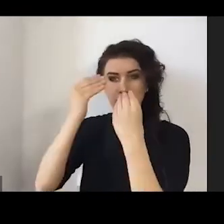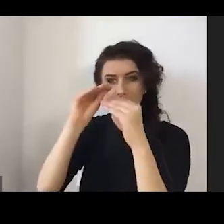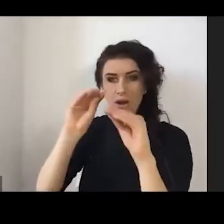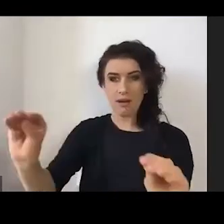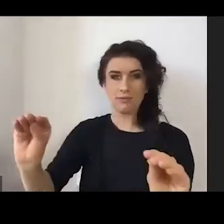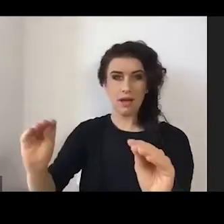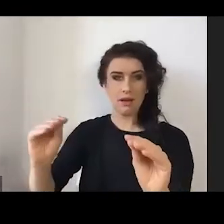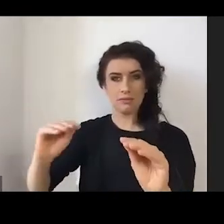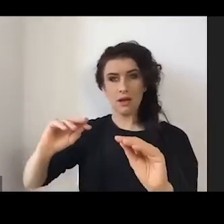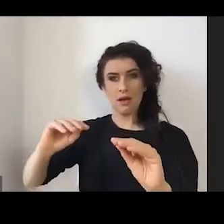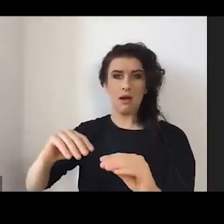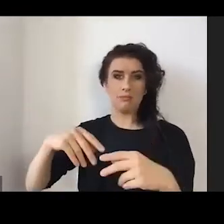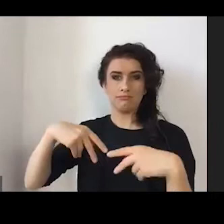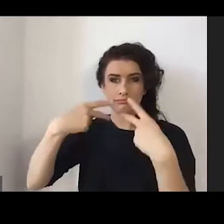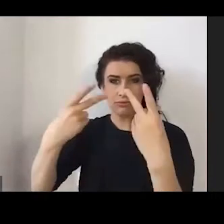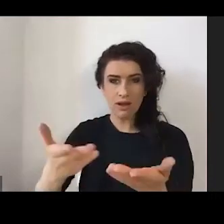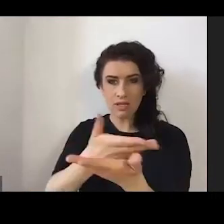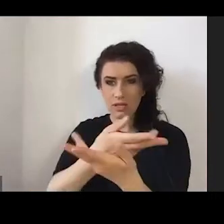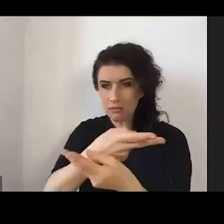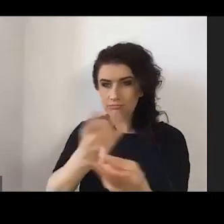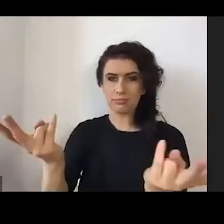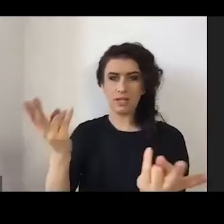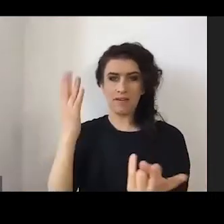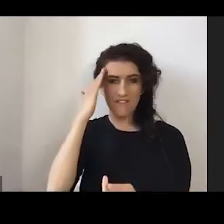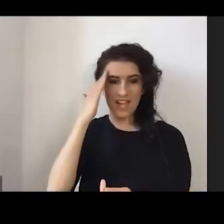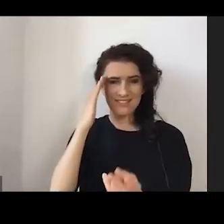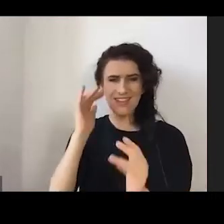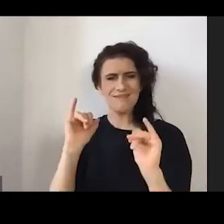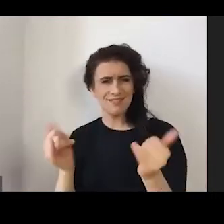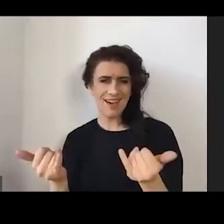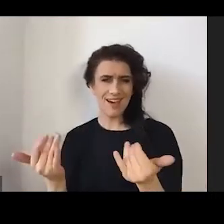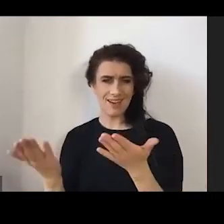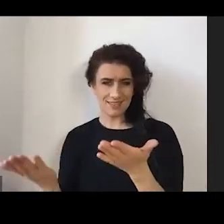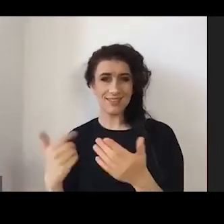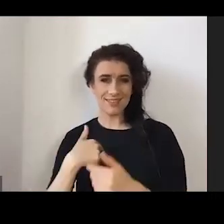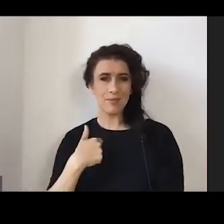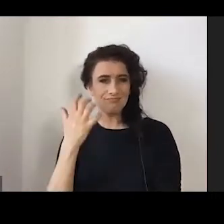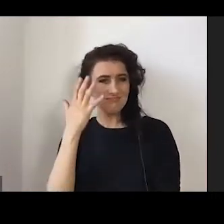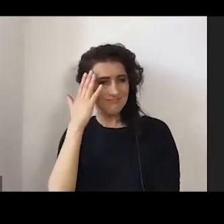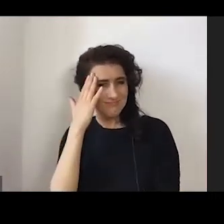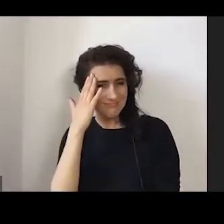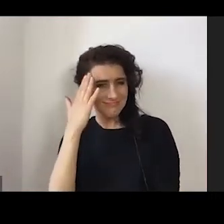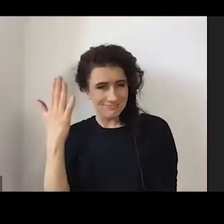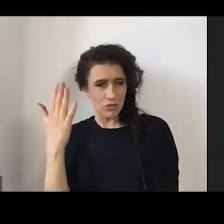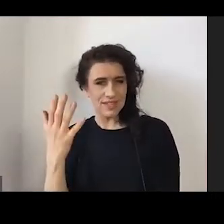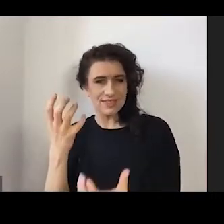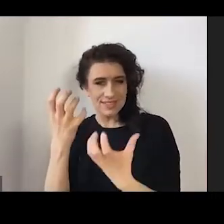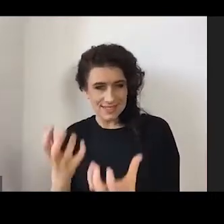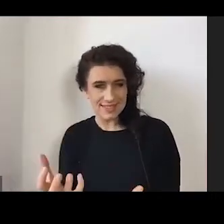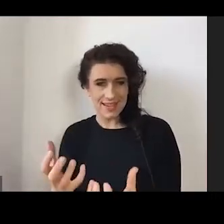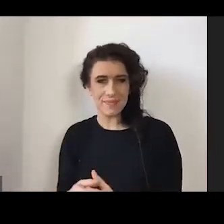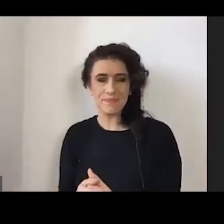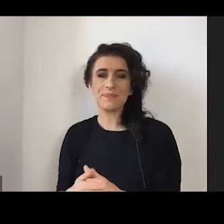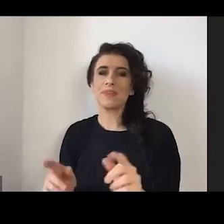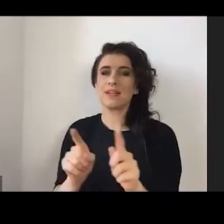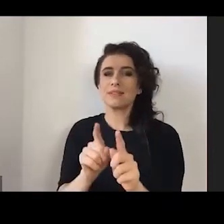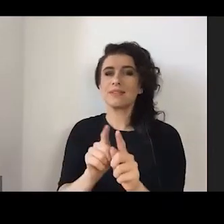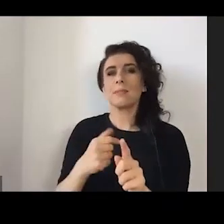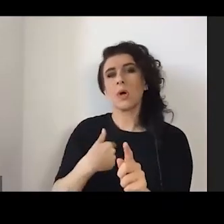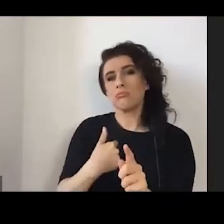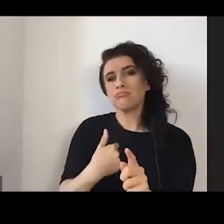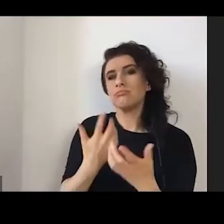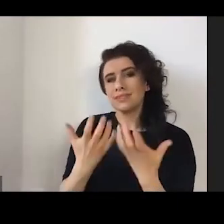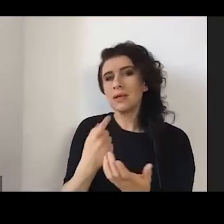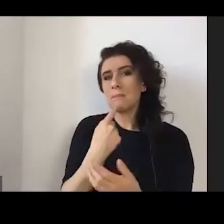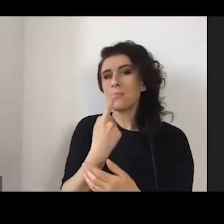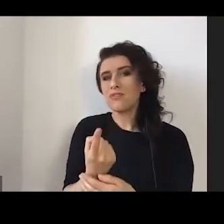like to say to people that join the webinar here or on Facebook, to